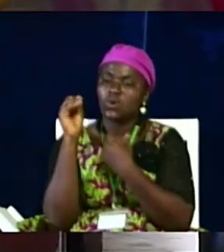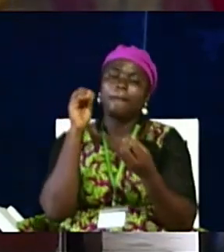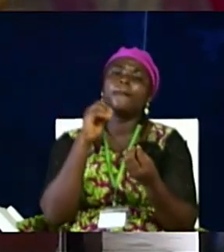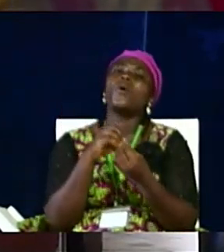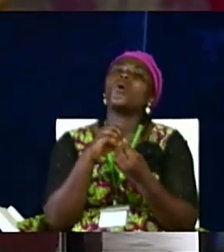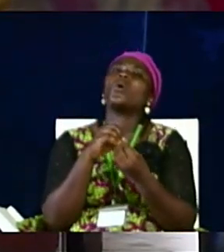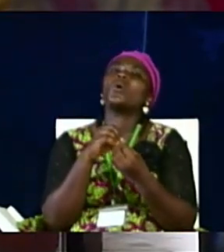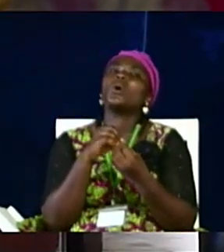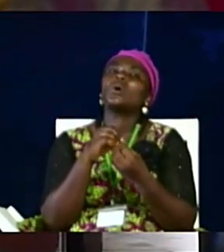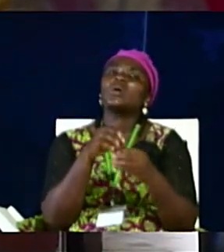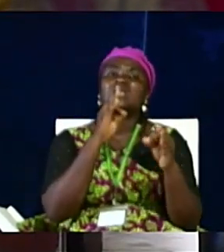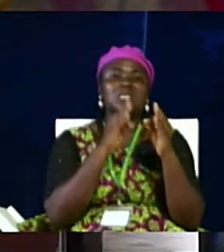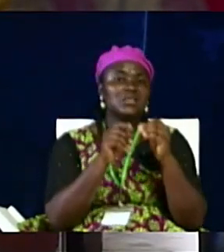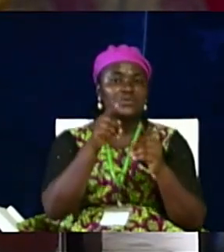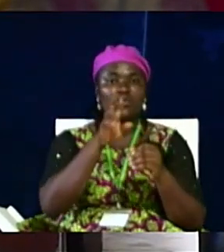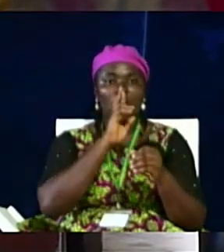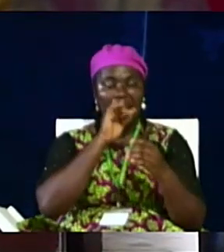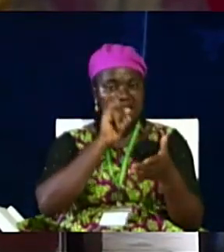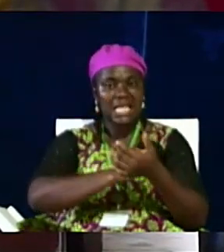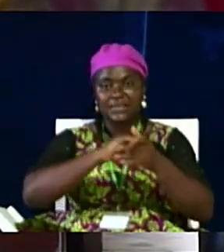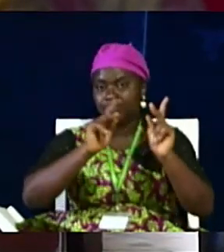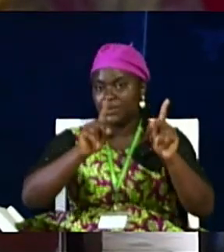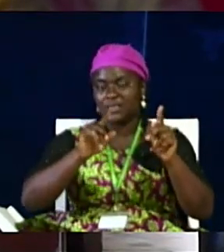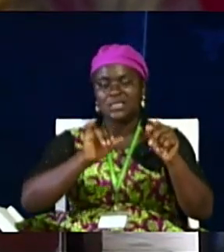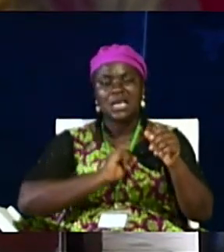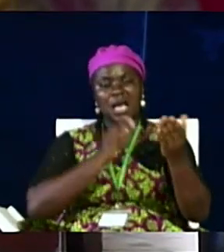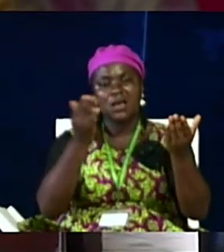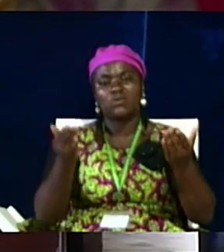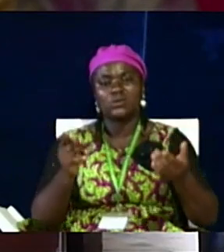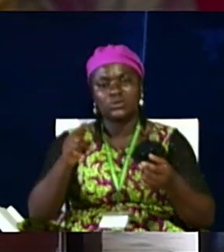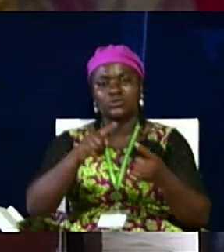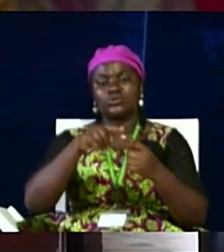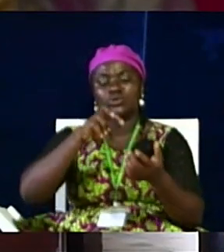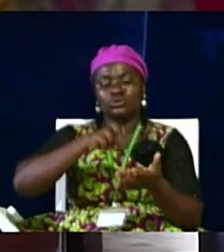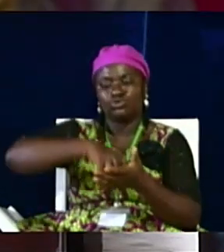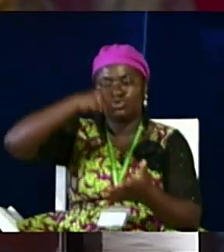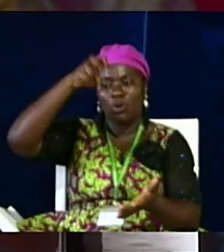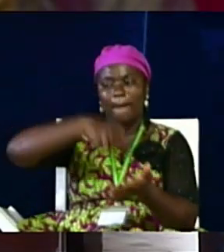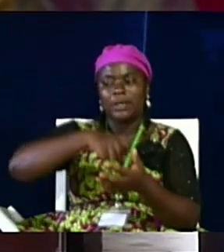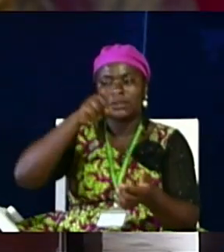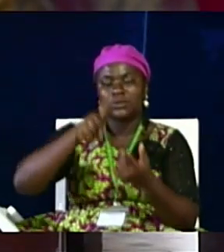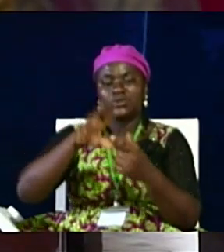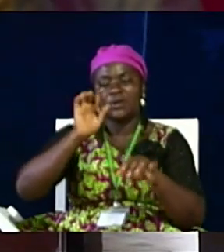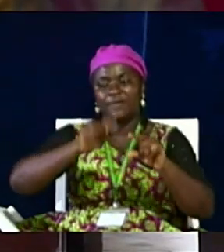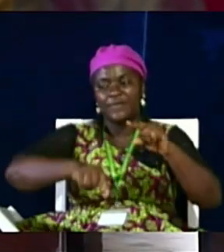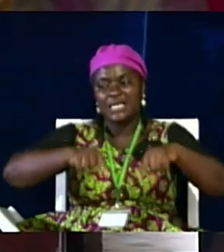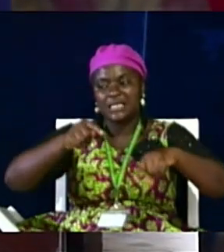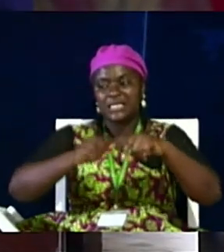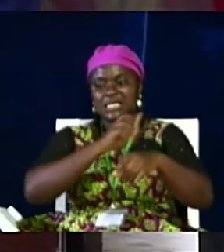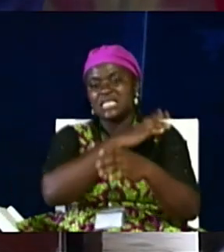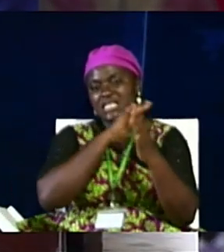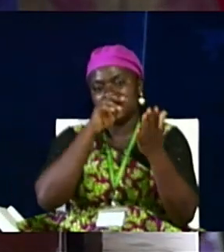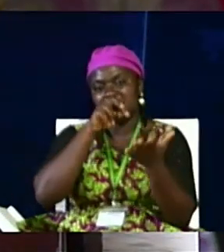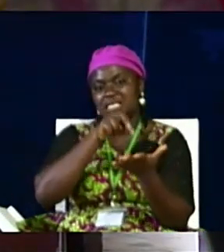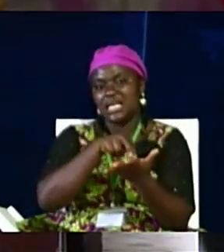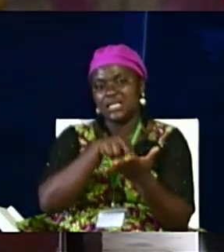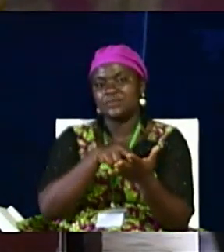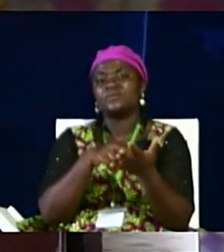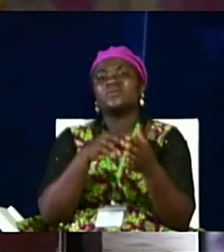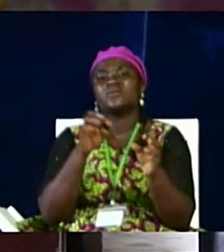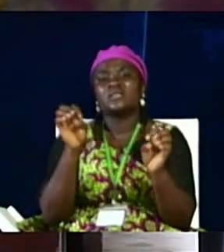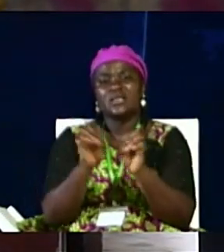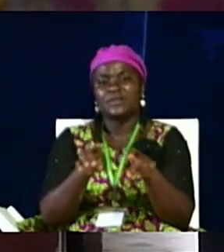more. If you are such a person, I want you to jump on your feet tonight and rise up. Even as we go before